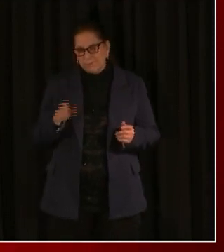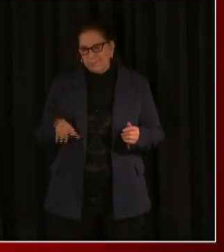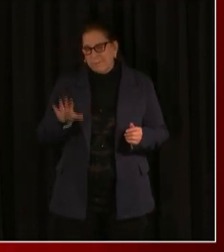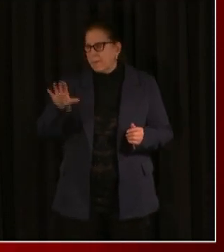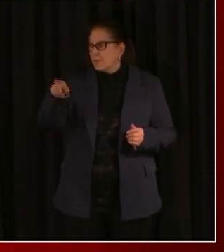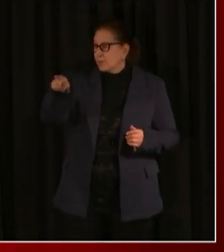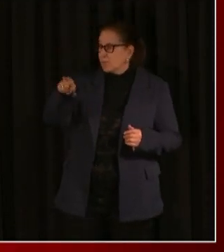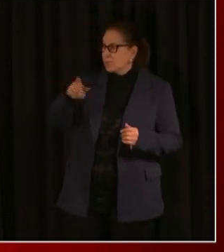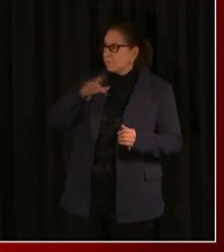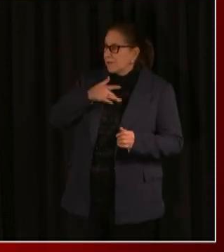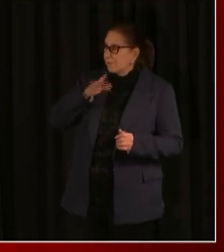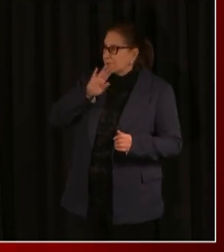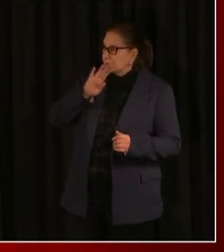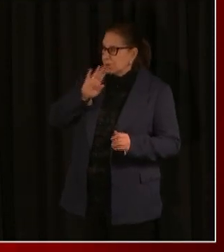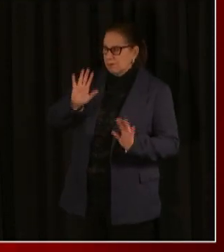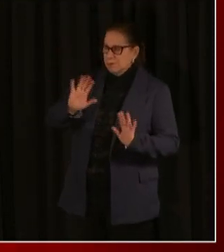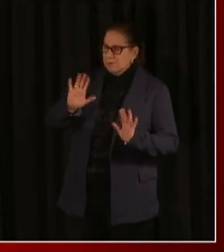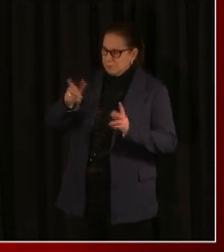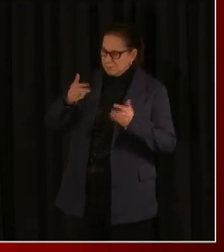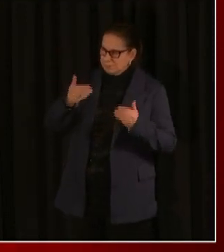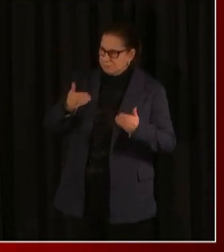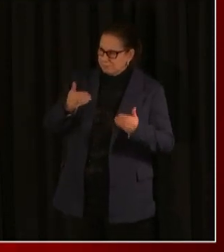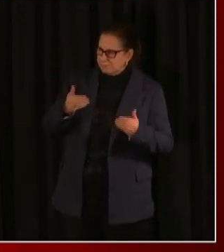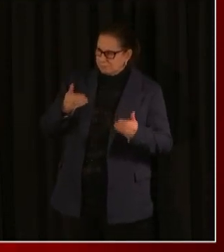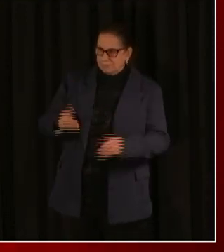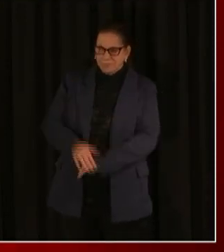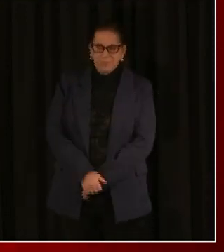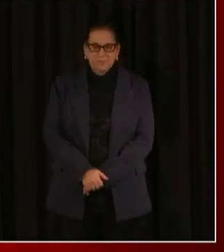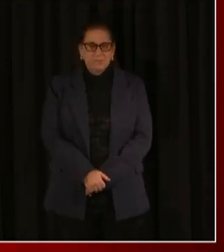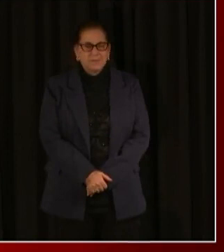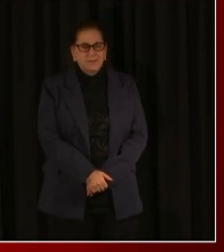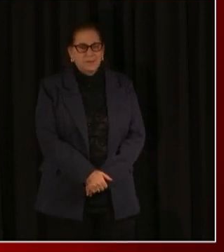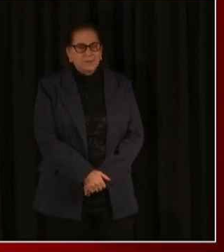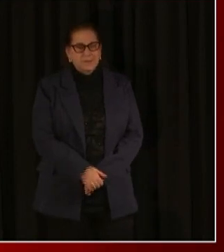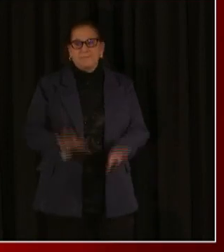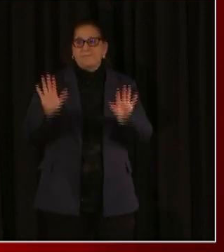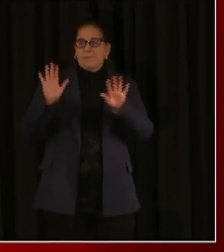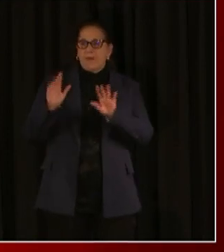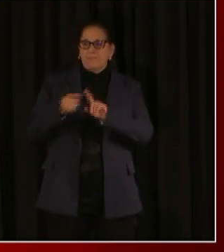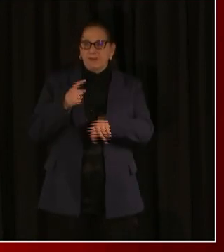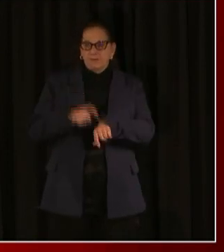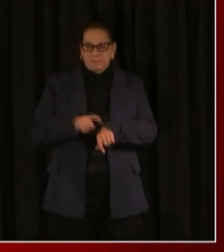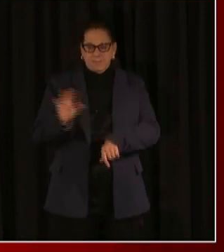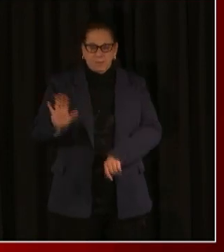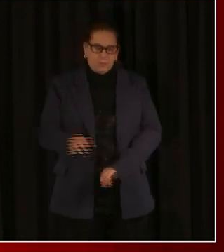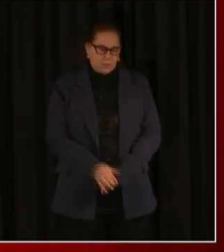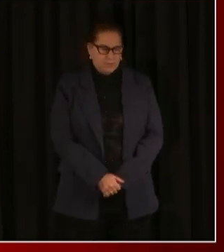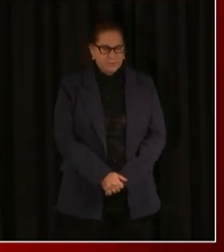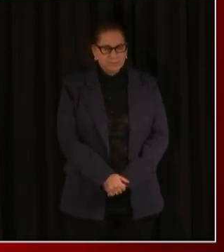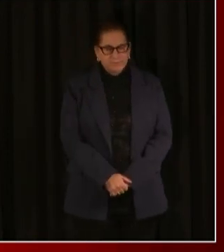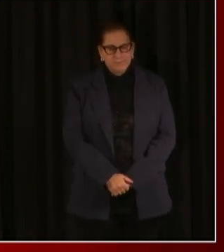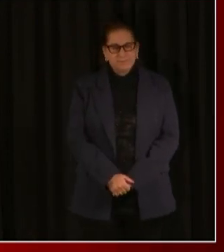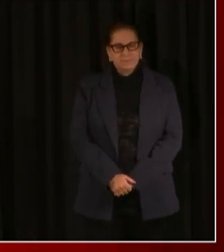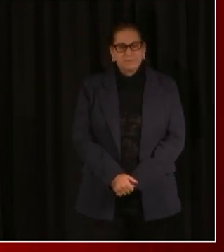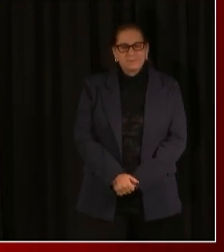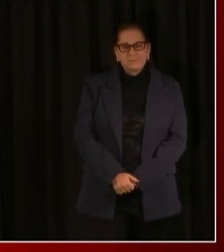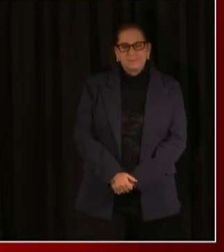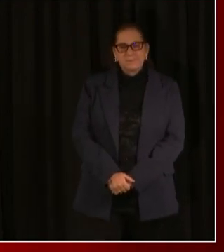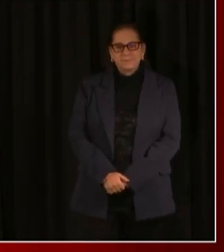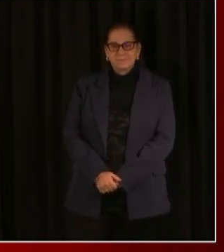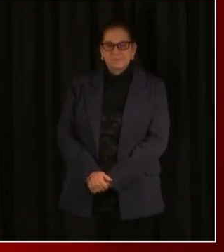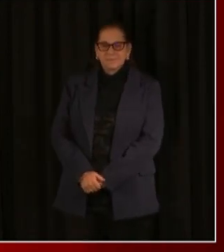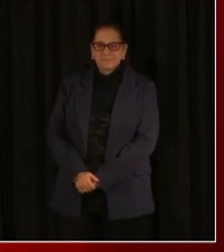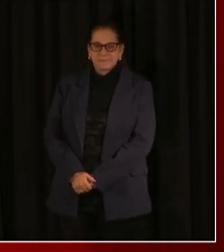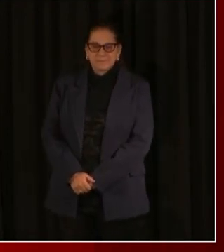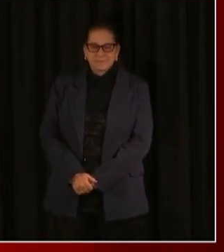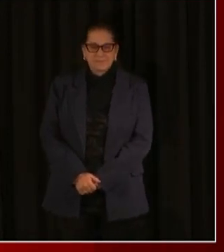experiencing a lot of about not being able to get and frustration about not being able to get an appointment. But again, we do have a limited